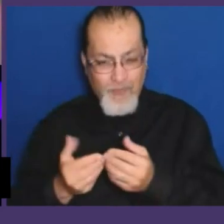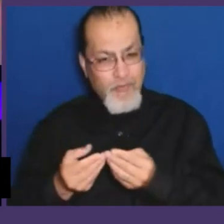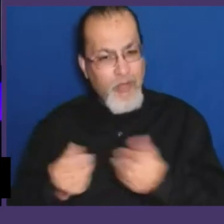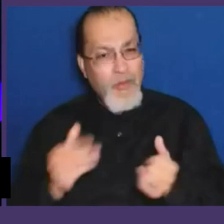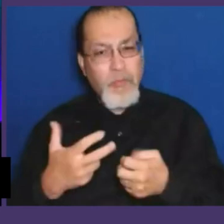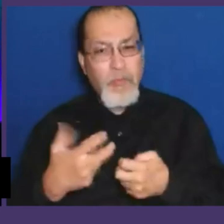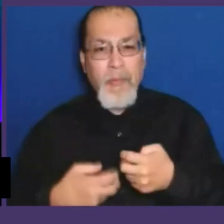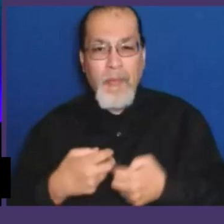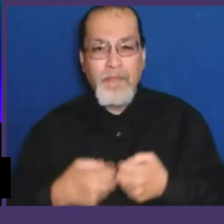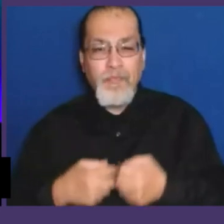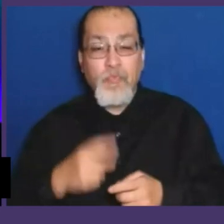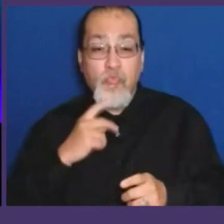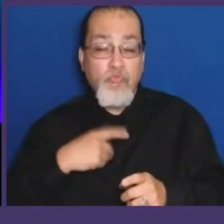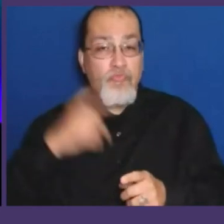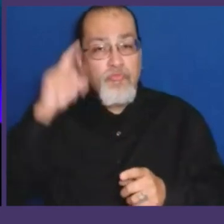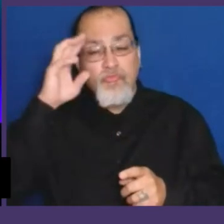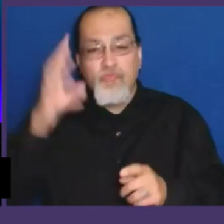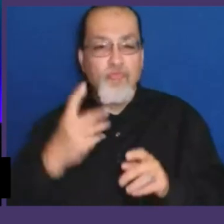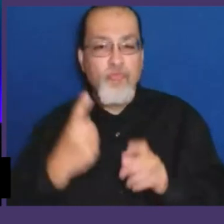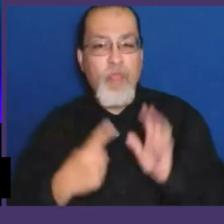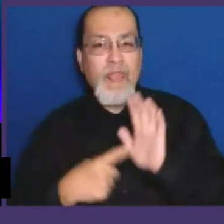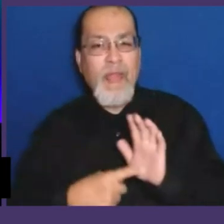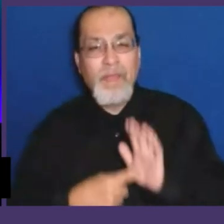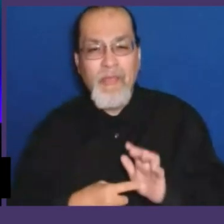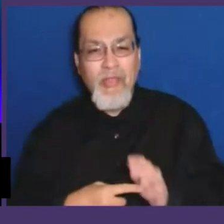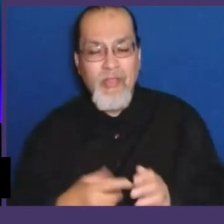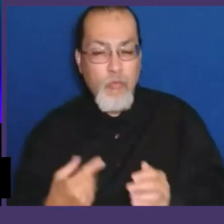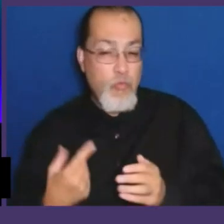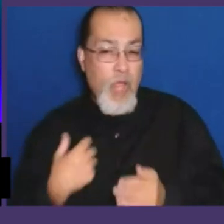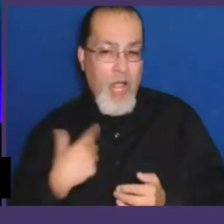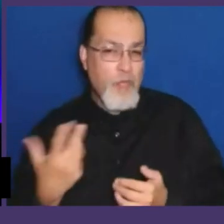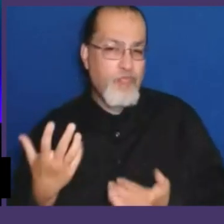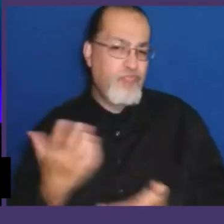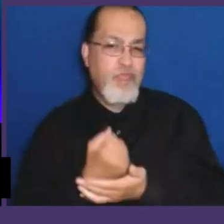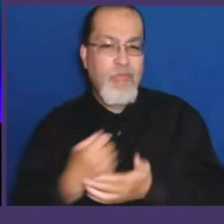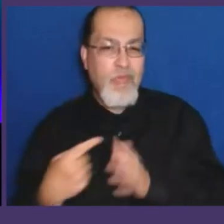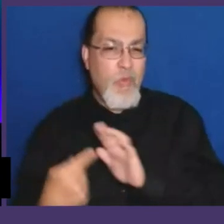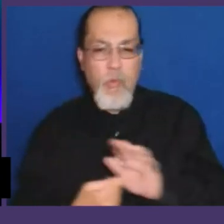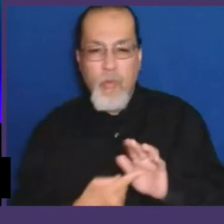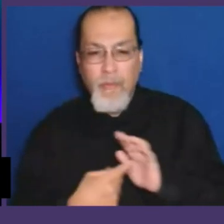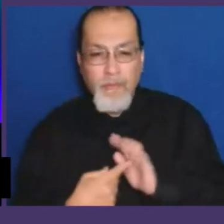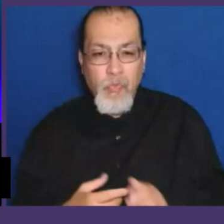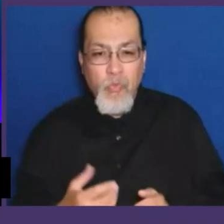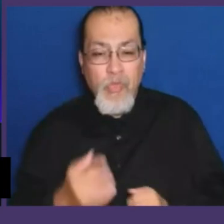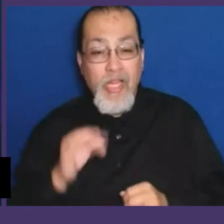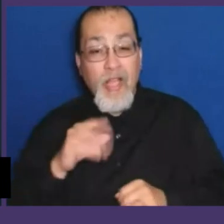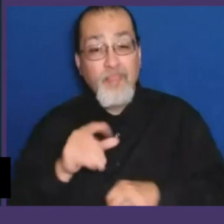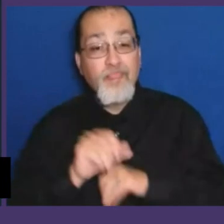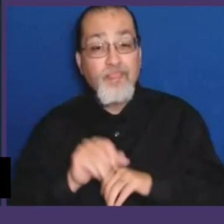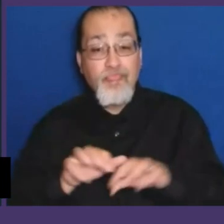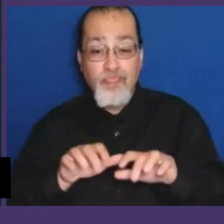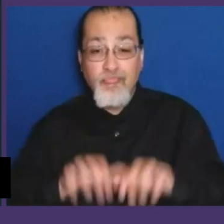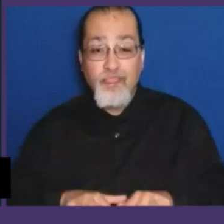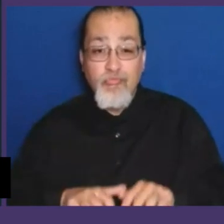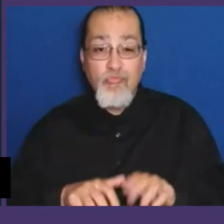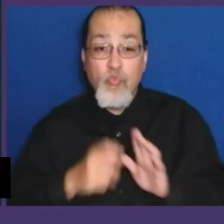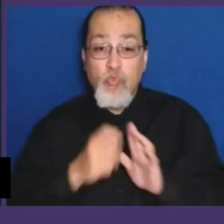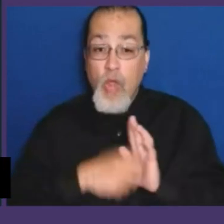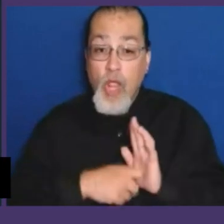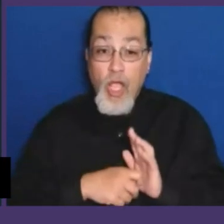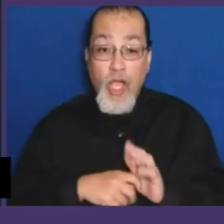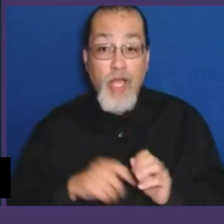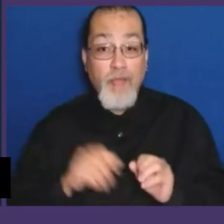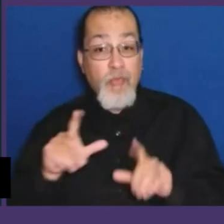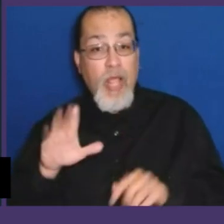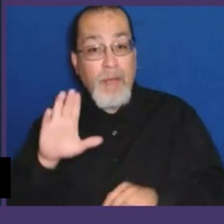with a concrete example here. Let's say that you are working on an article or a blog post, and you're going to write this sentence at the end. California's